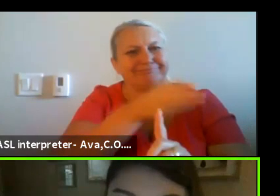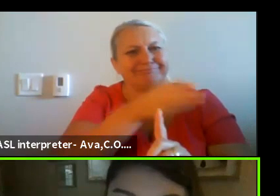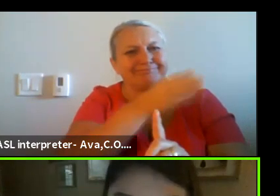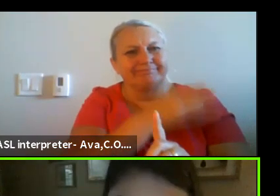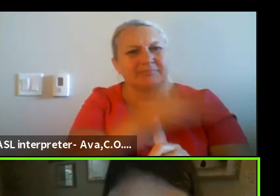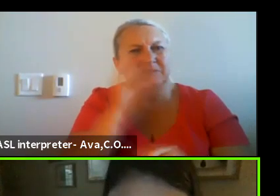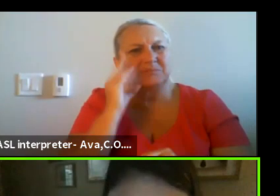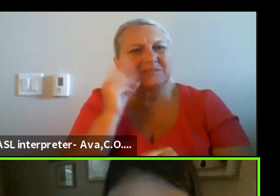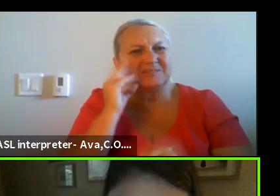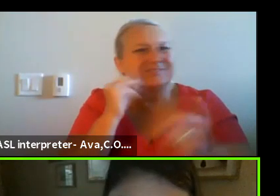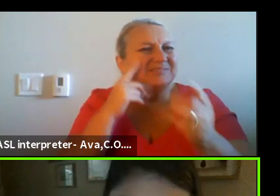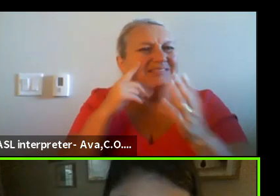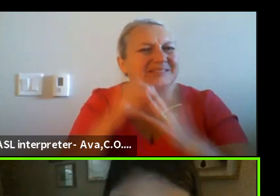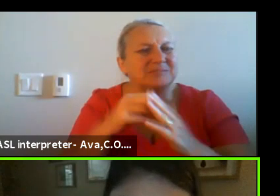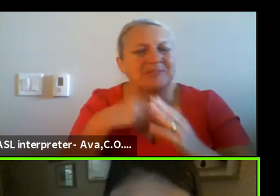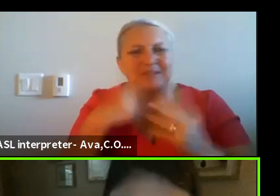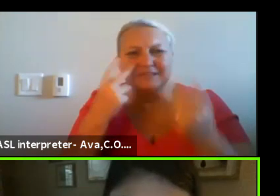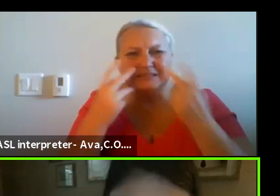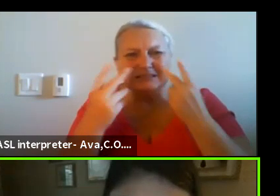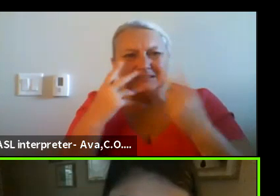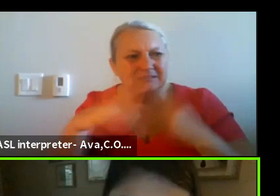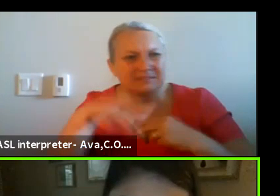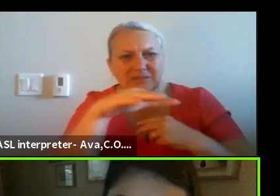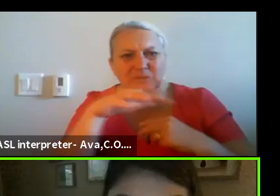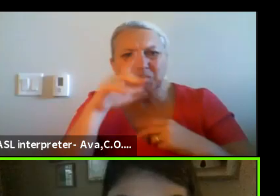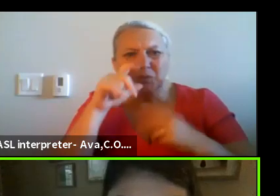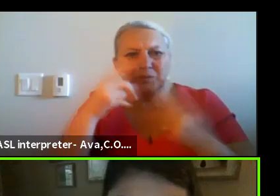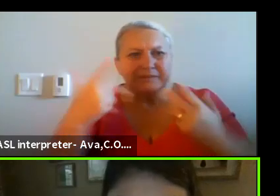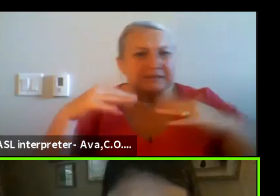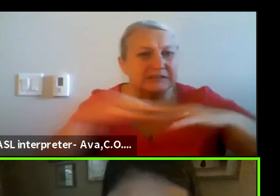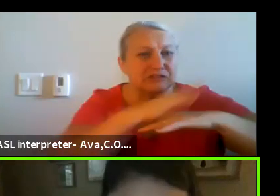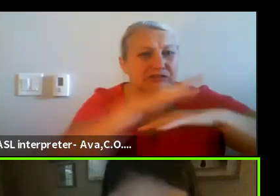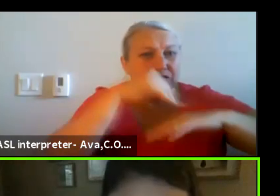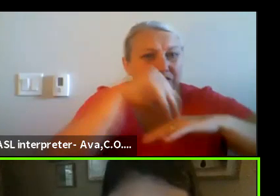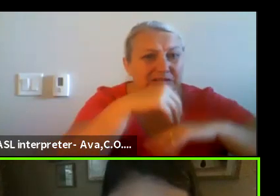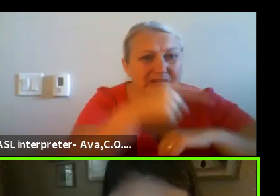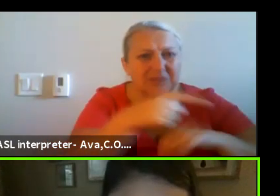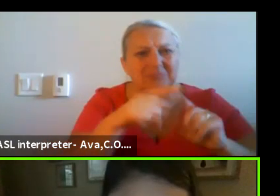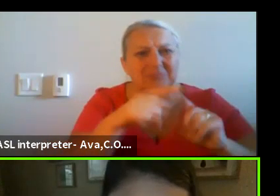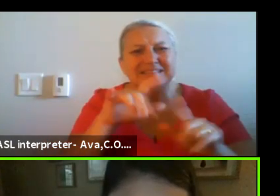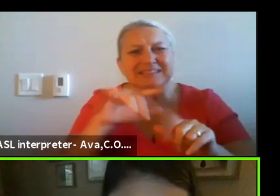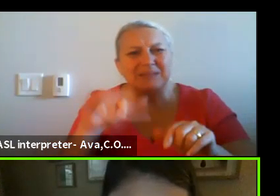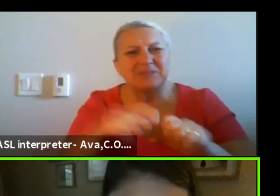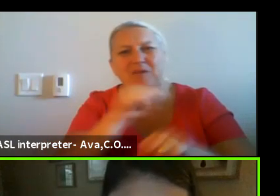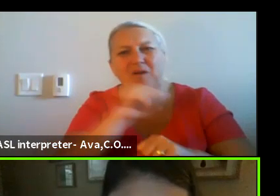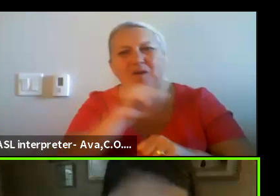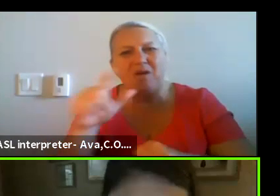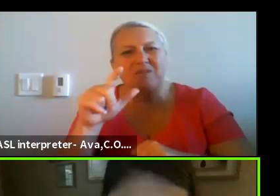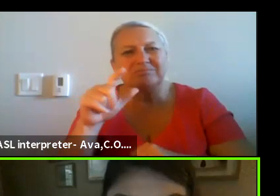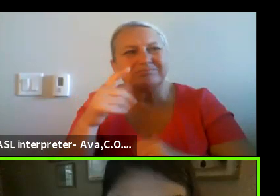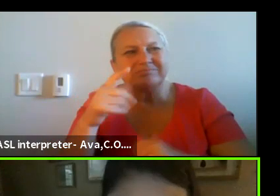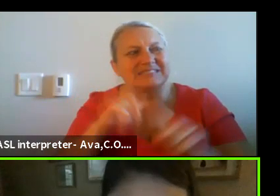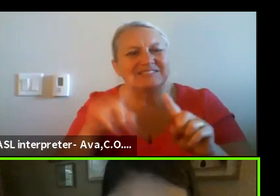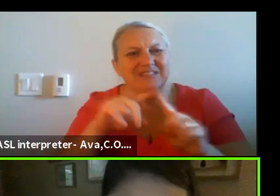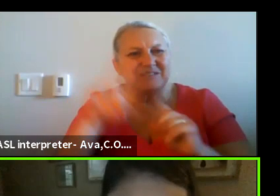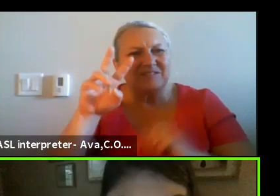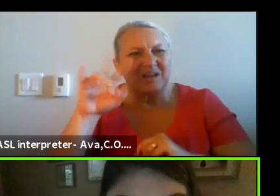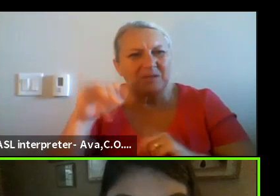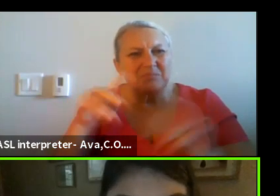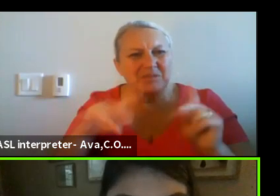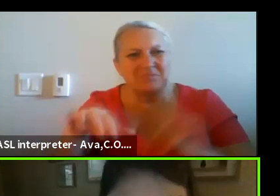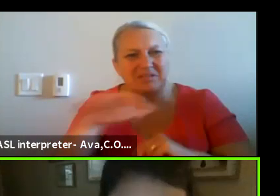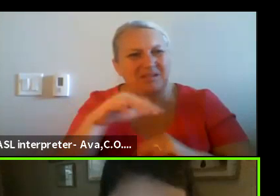not just the Indigenous folks in the room, but also all of BIPOC people, how exhausted